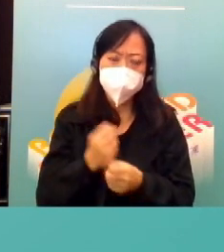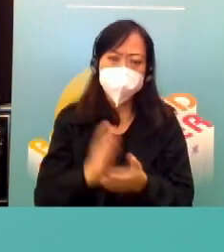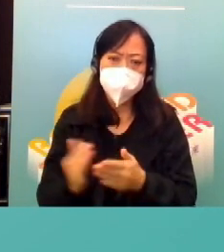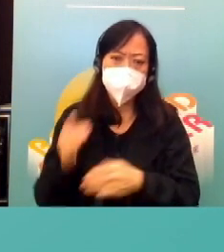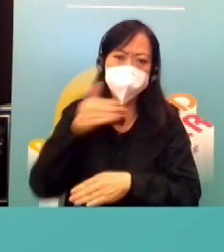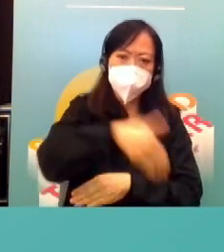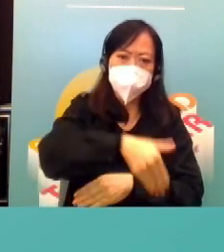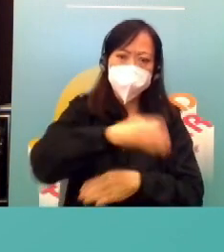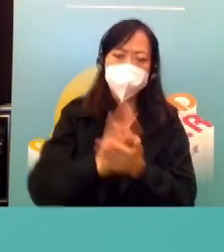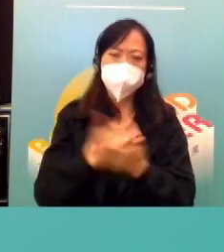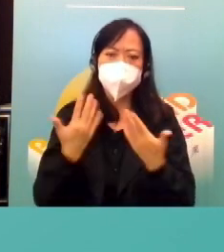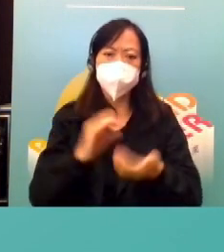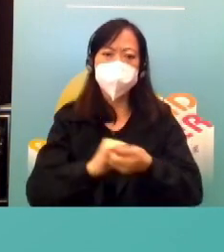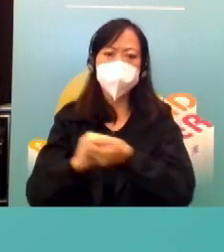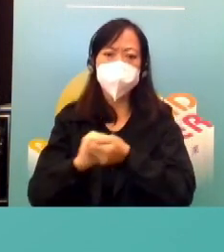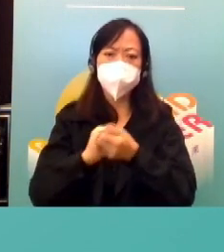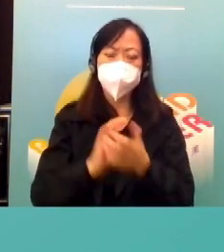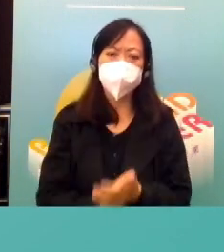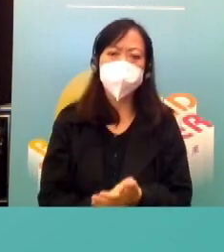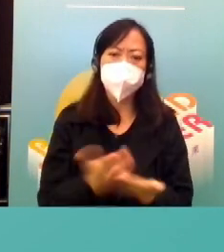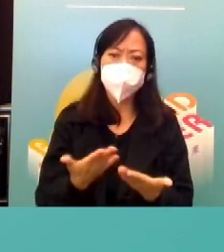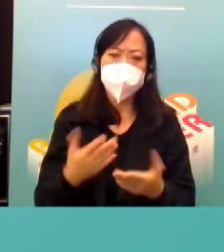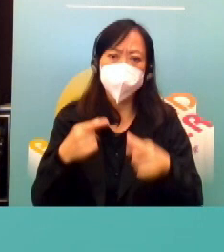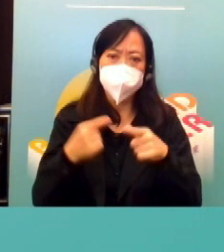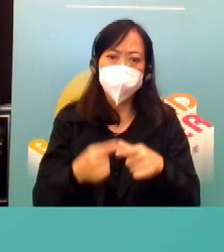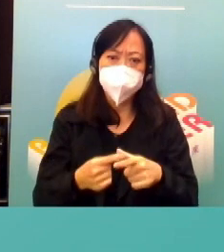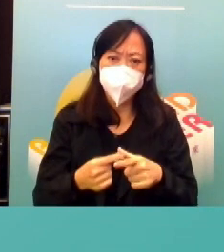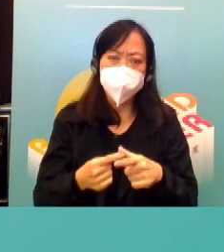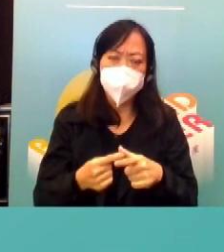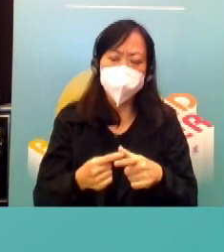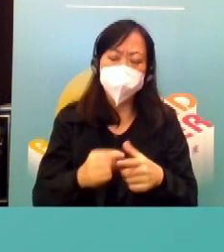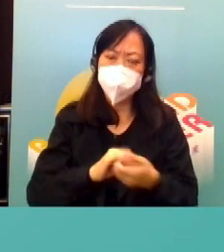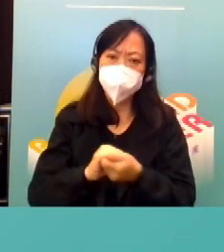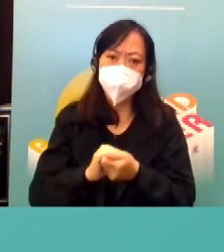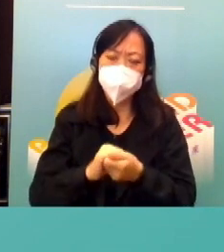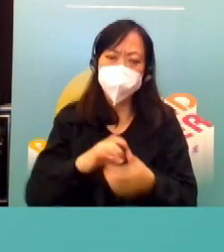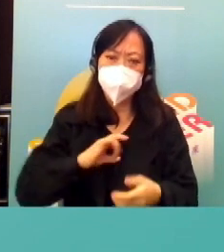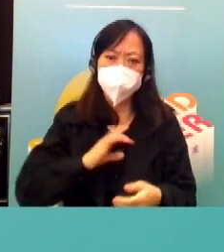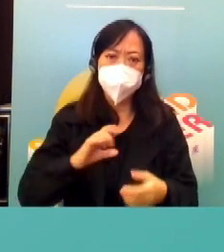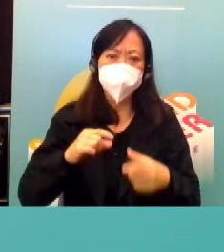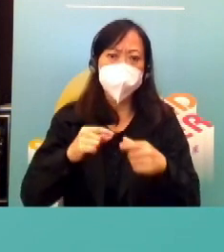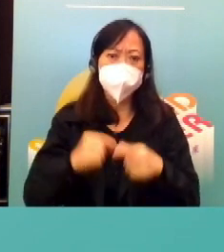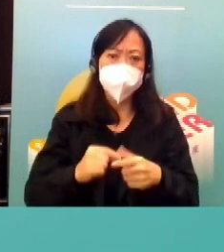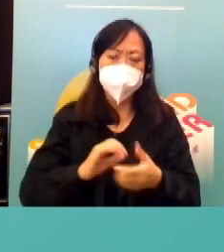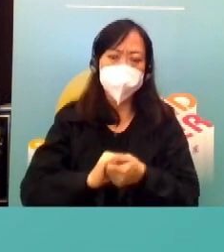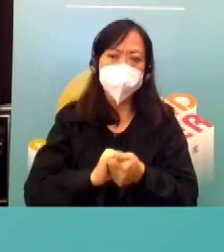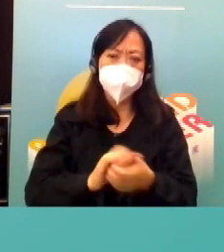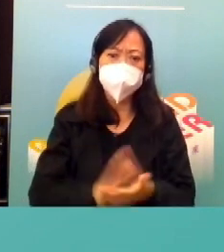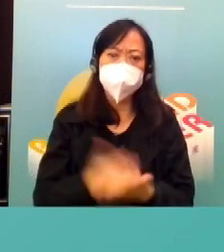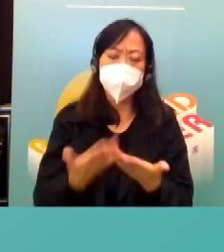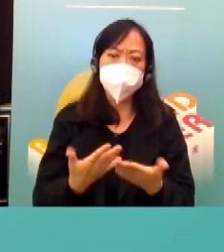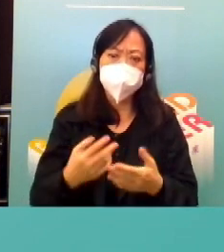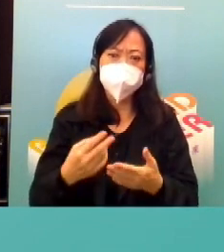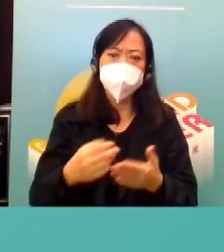people talk about public-private partnership. There are many forms and strategies. And so governmental actions usually is about spending,